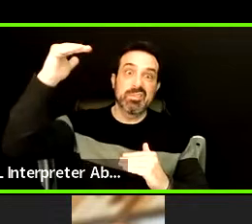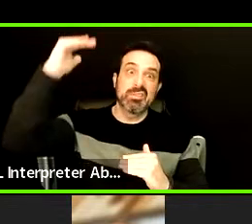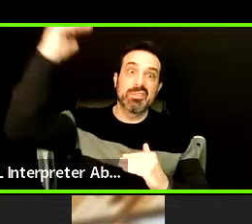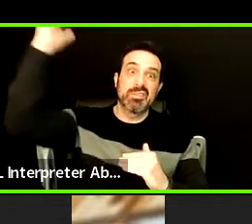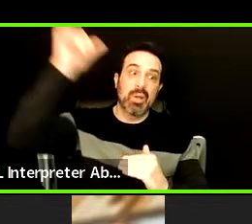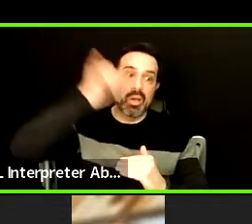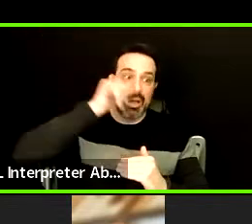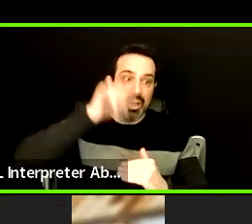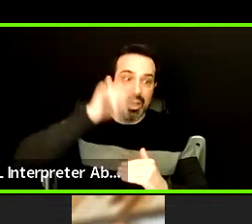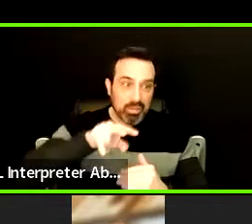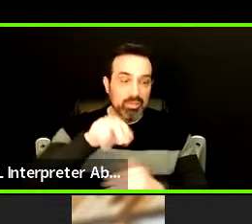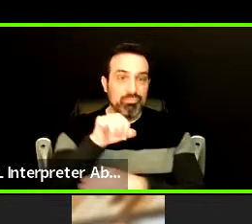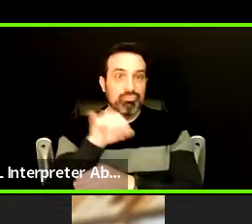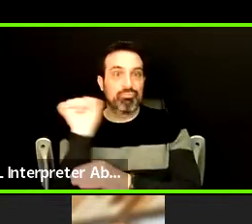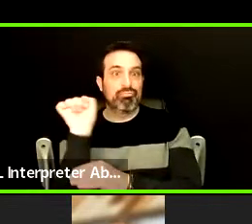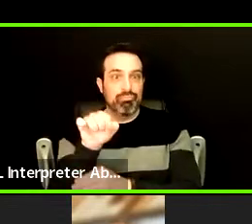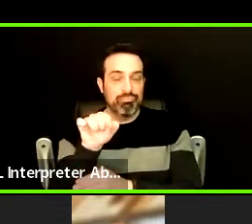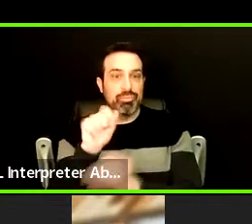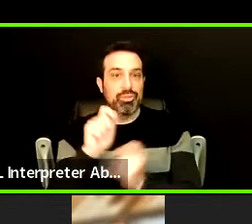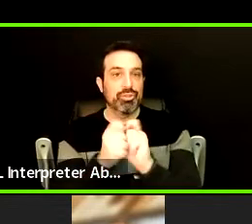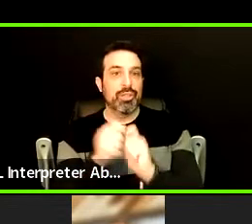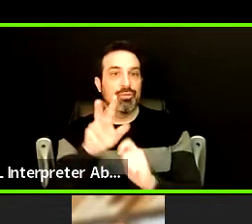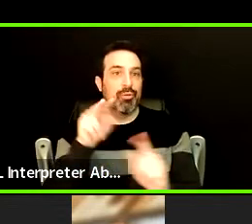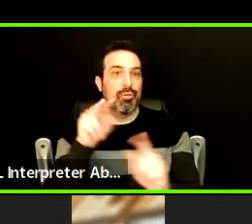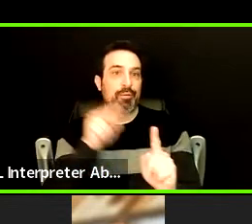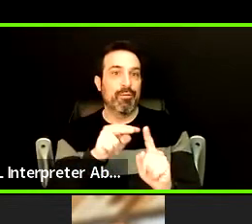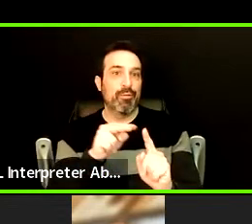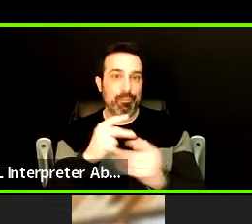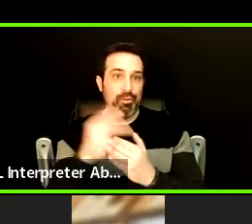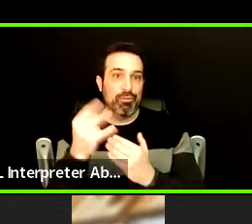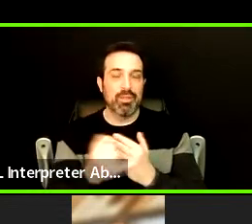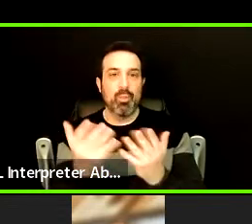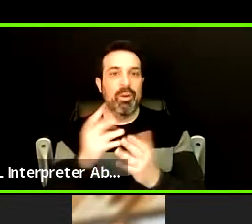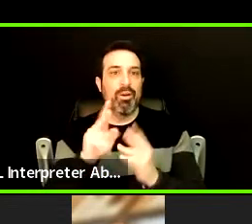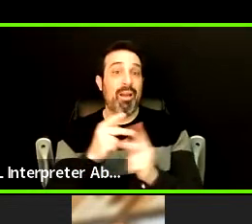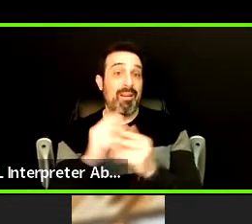how you view the project and the kind of comments that you would make.